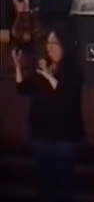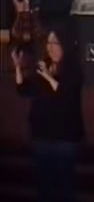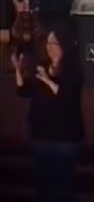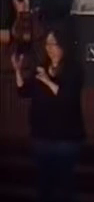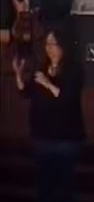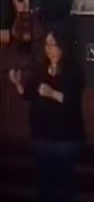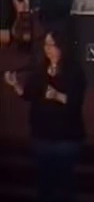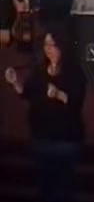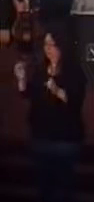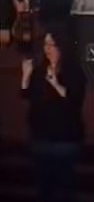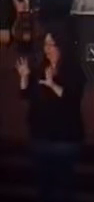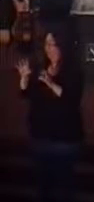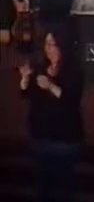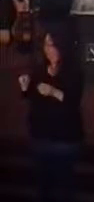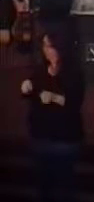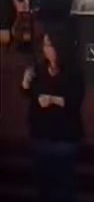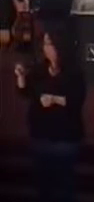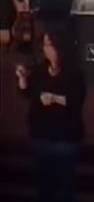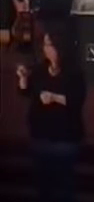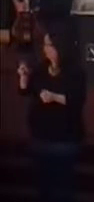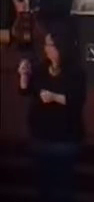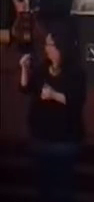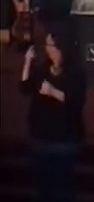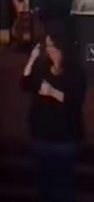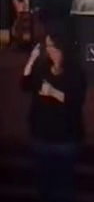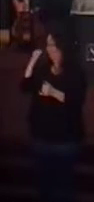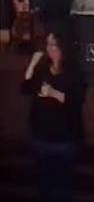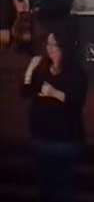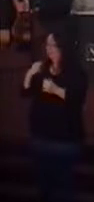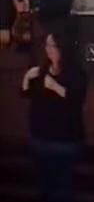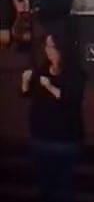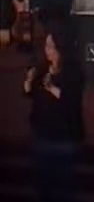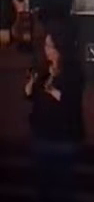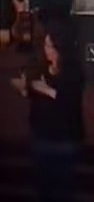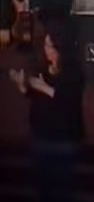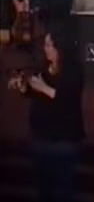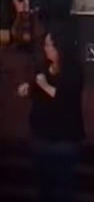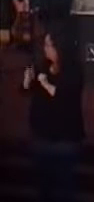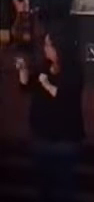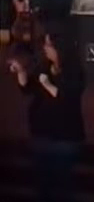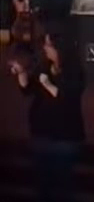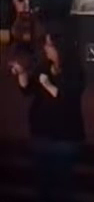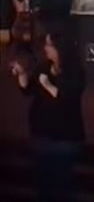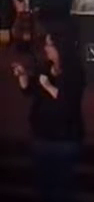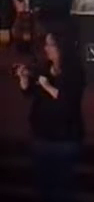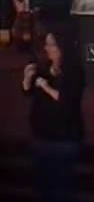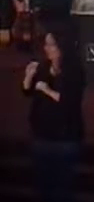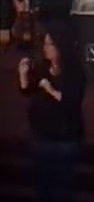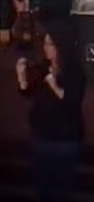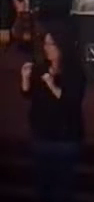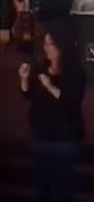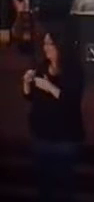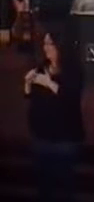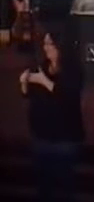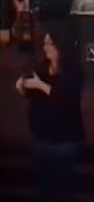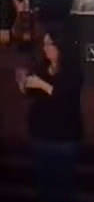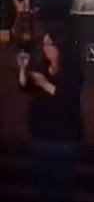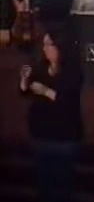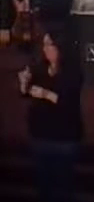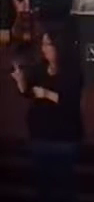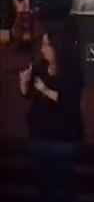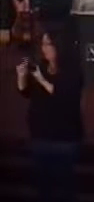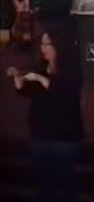trips that you could ever imagine. I mean, just think about it. Trying to plan out a journey somewhere and nobody takes the leadership to decide where you're